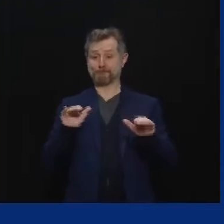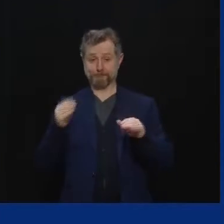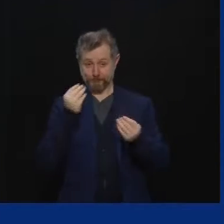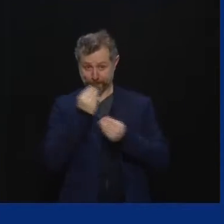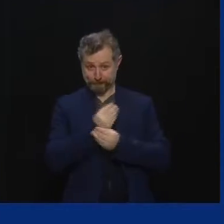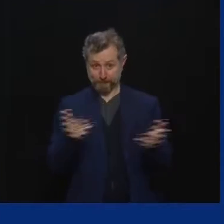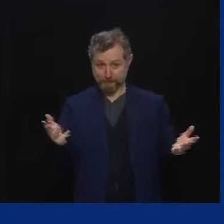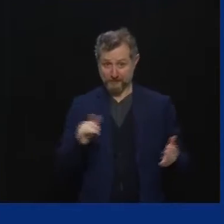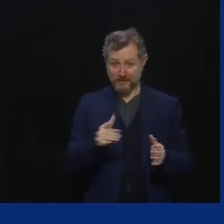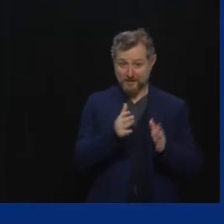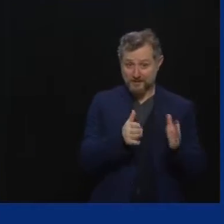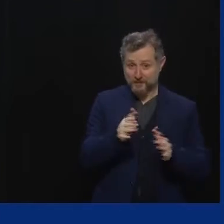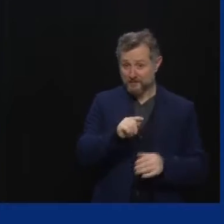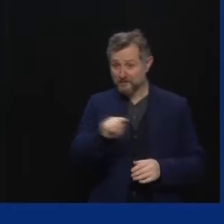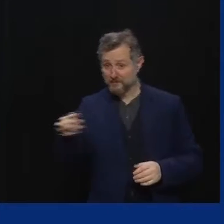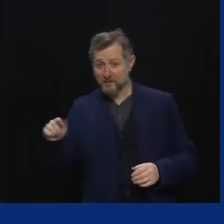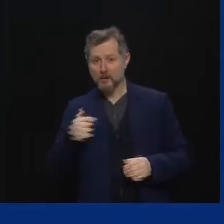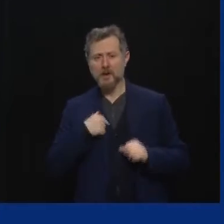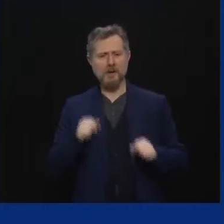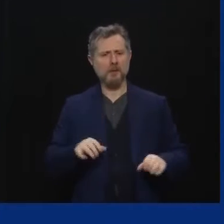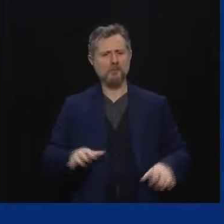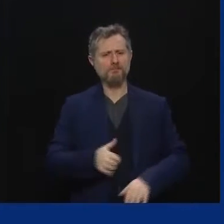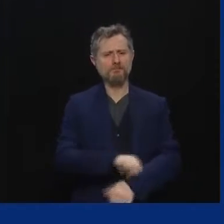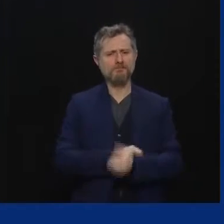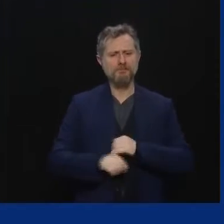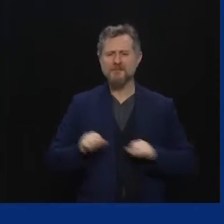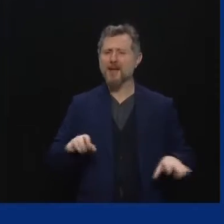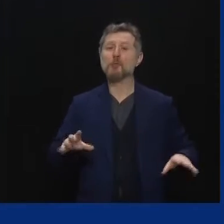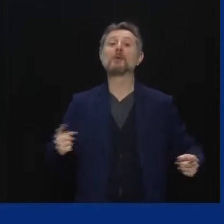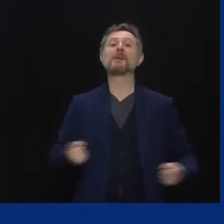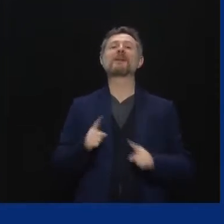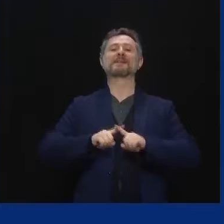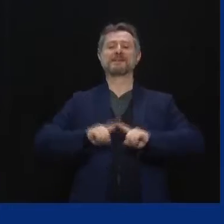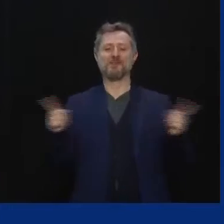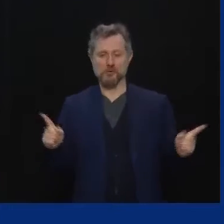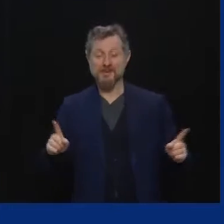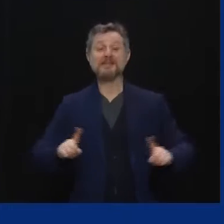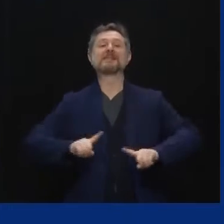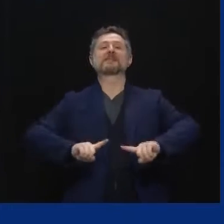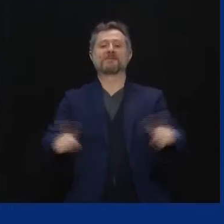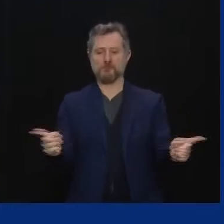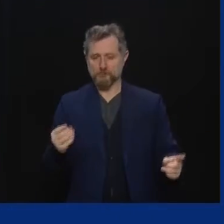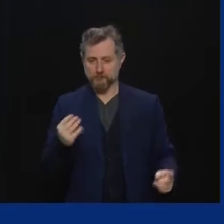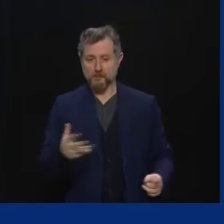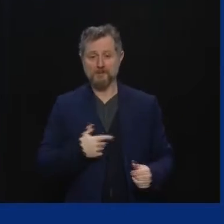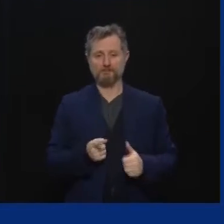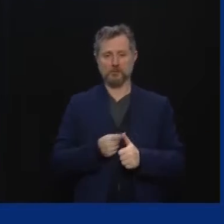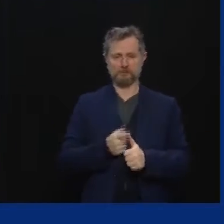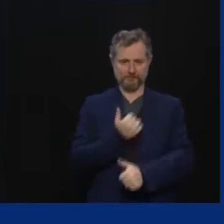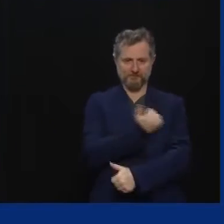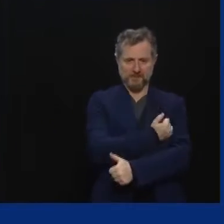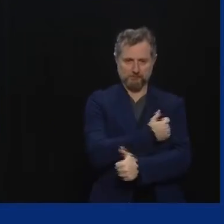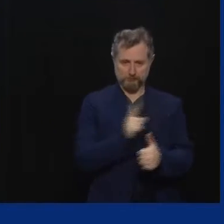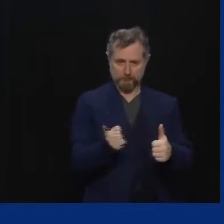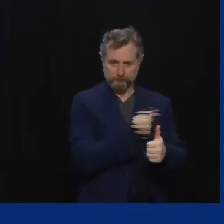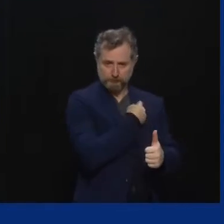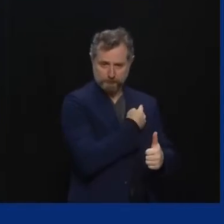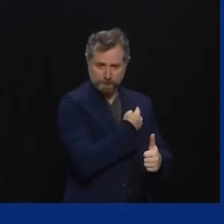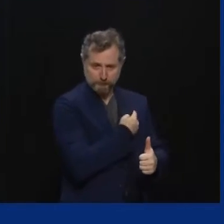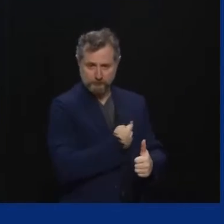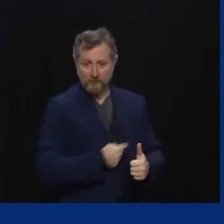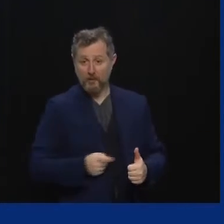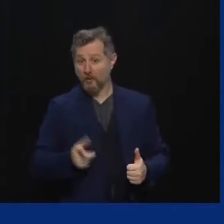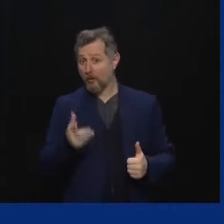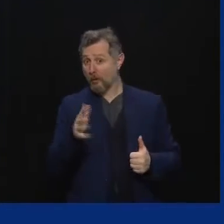can also take that will make a difference, make a big difference. Get vaccinated. If you're already vaccinated,